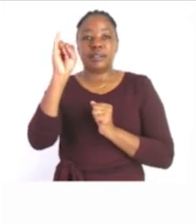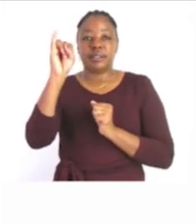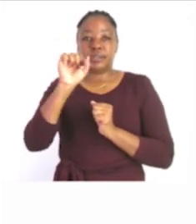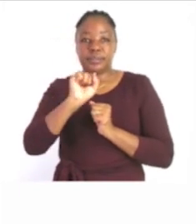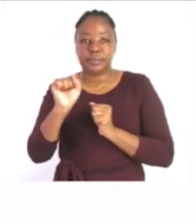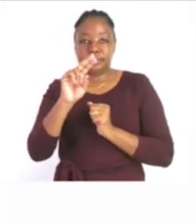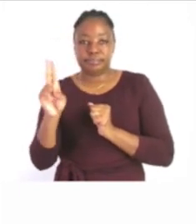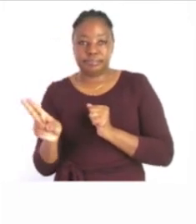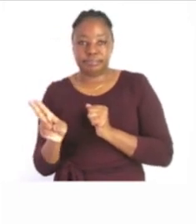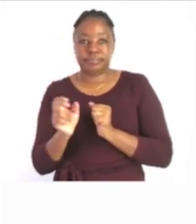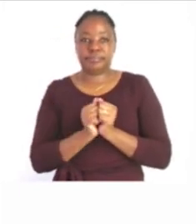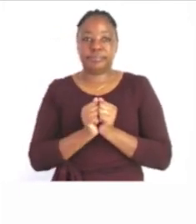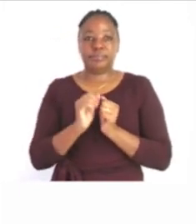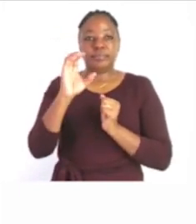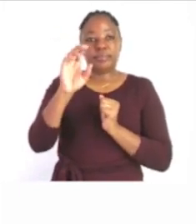black.